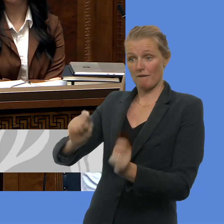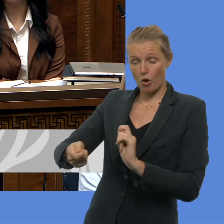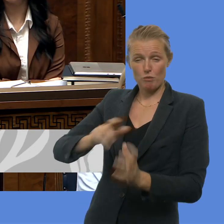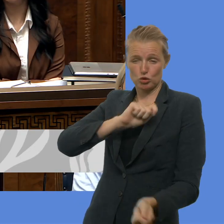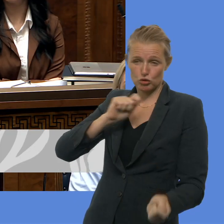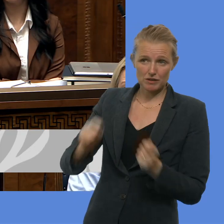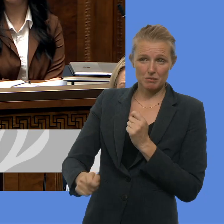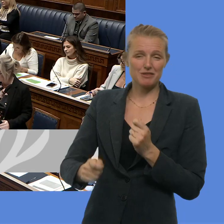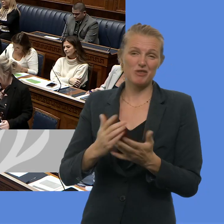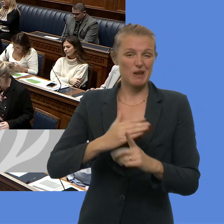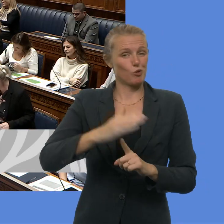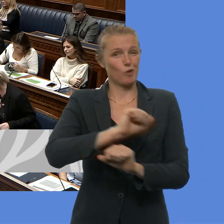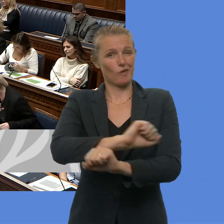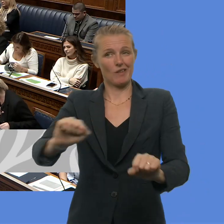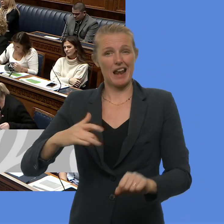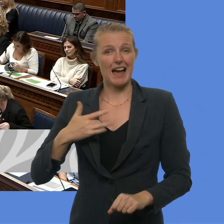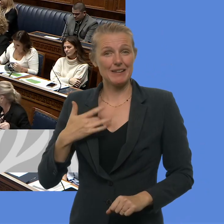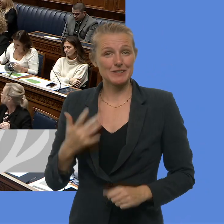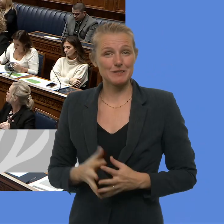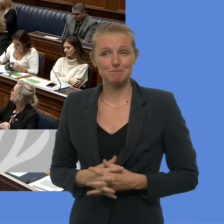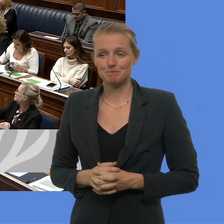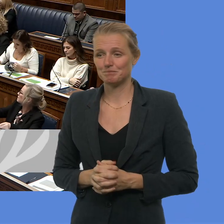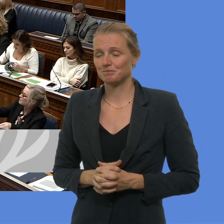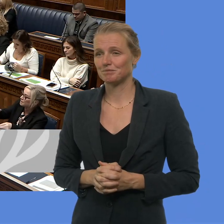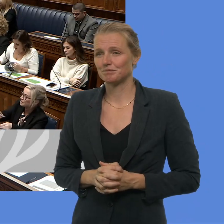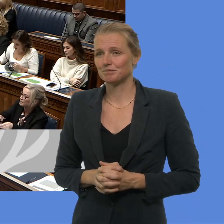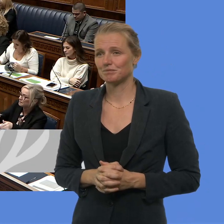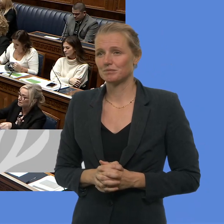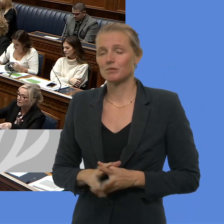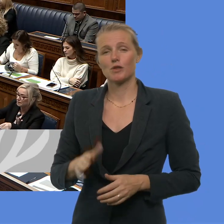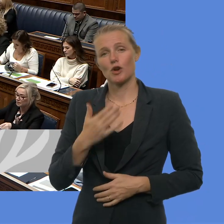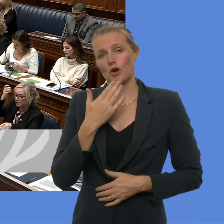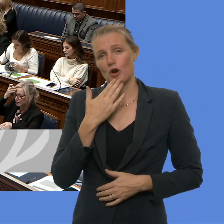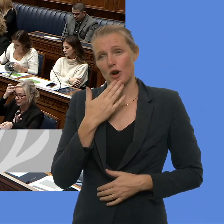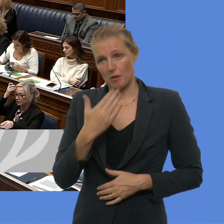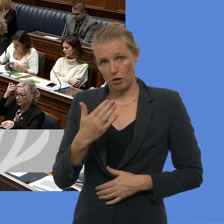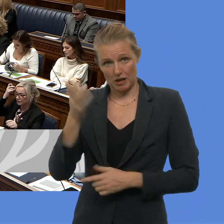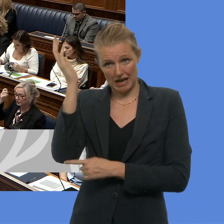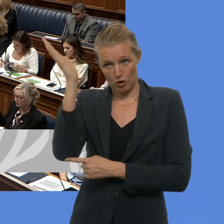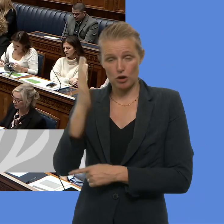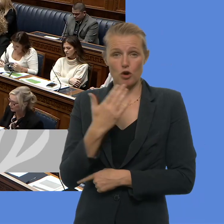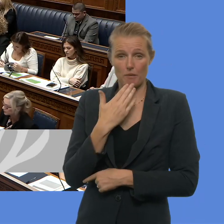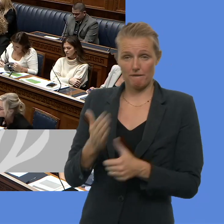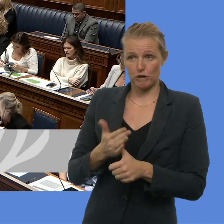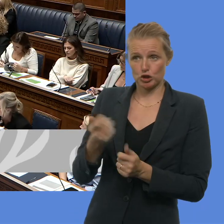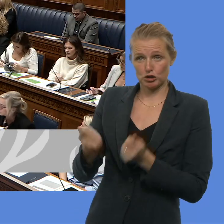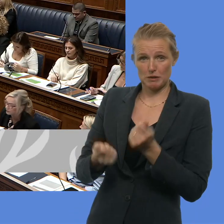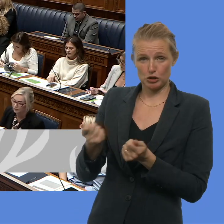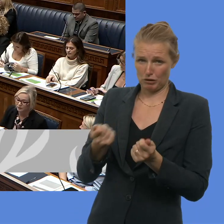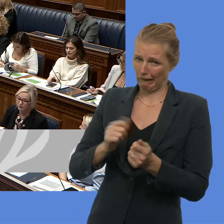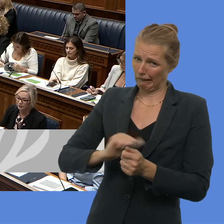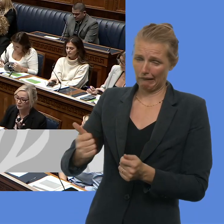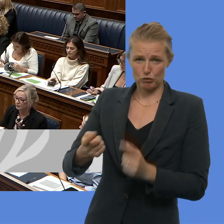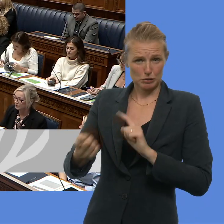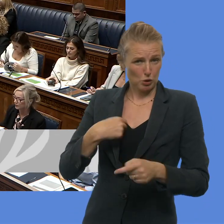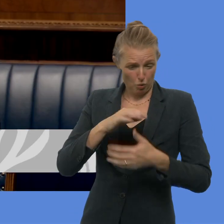and improving people's lives. Gora Míoga to Cancoya and Gora Míoga to the First Minister for that detailed response.